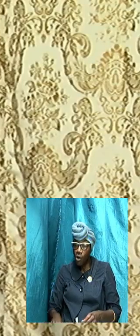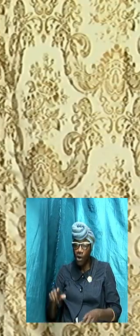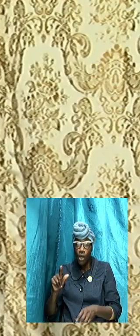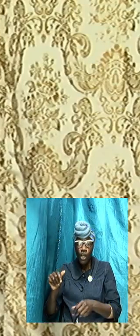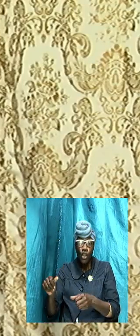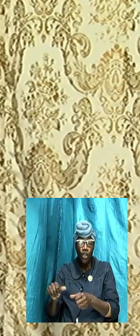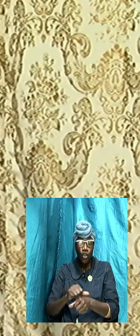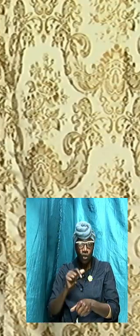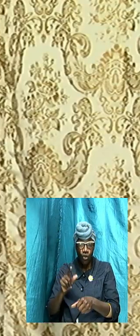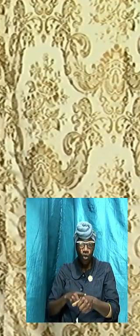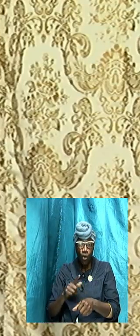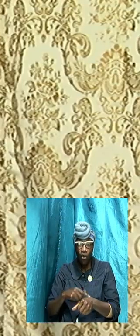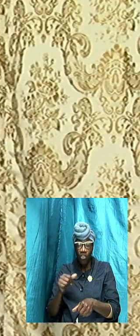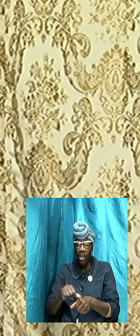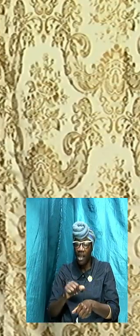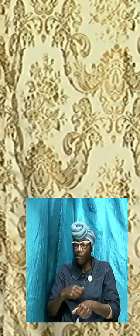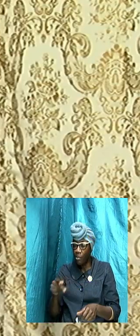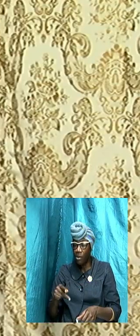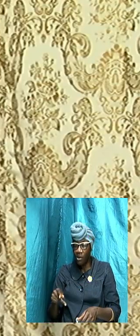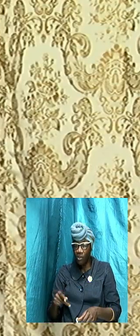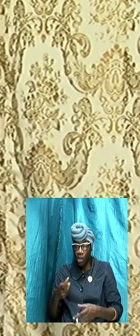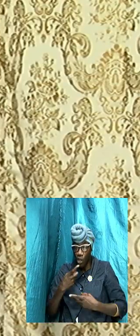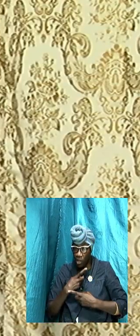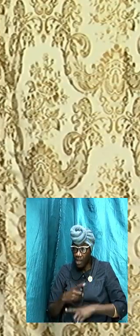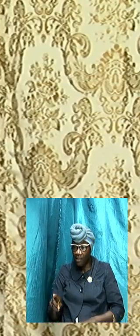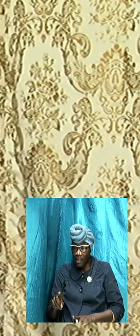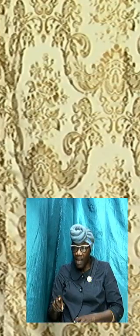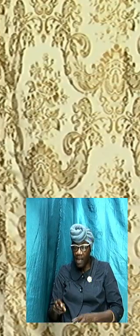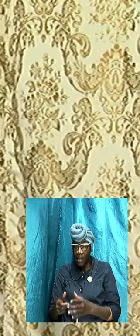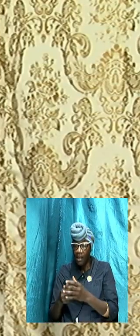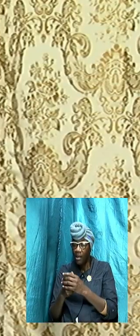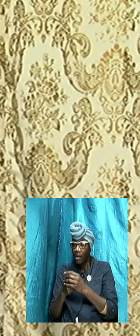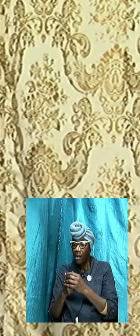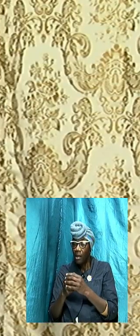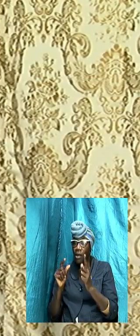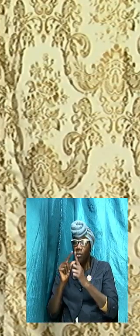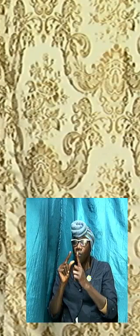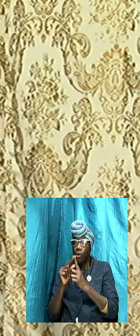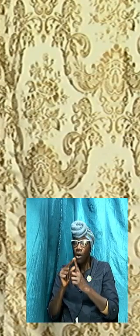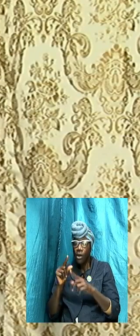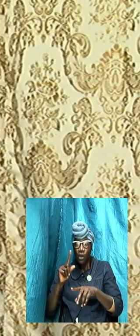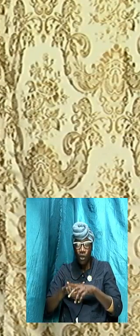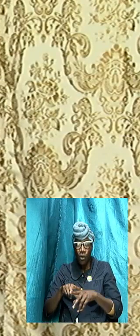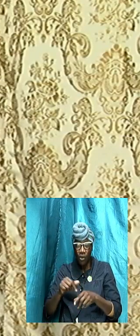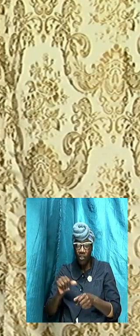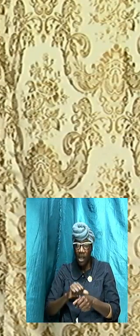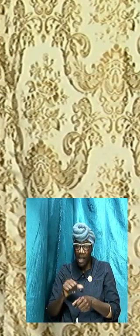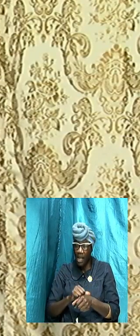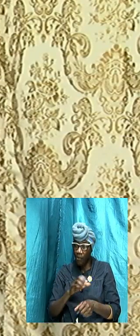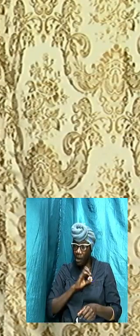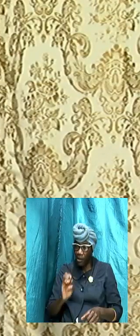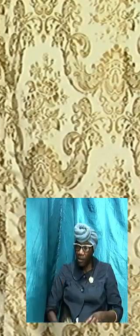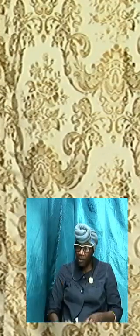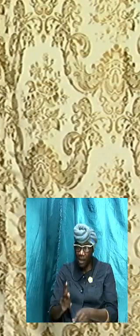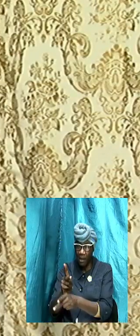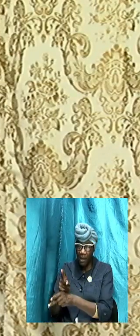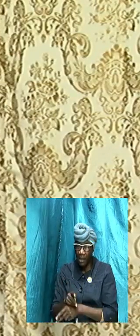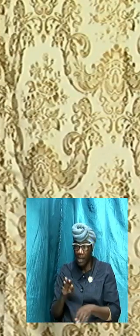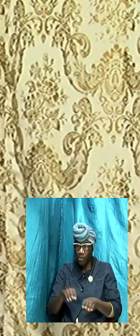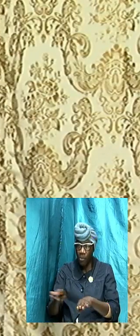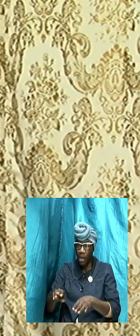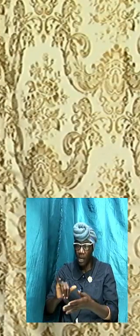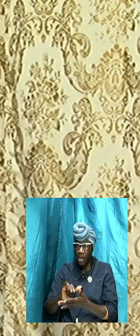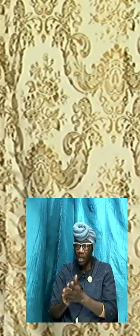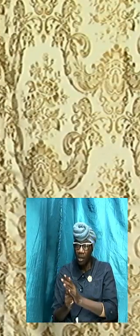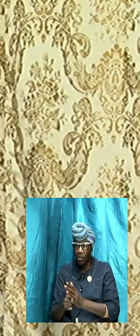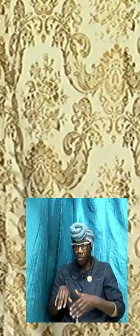Help us, Lord Jesus, to desire the sincere milk of the word. Touch the strong saints too, that they will continue to keep on walking. And those that are weak,